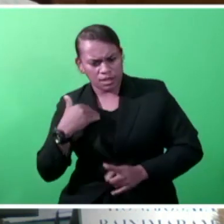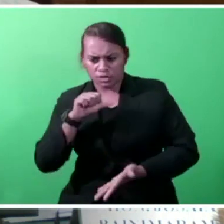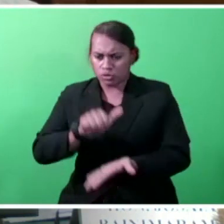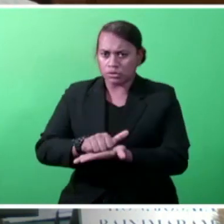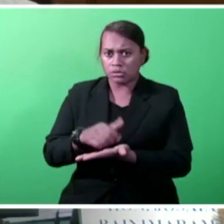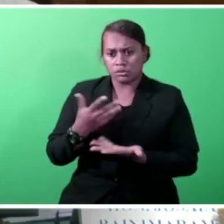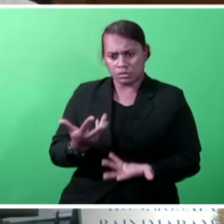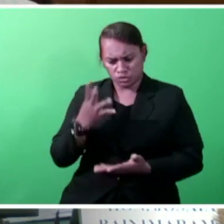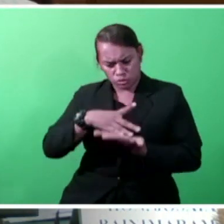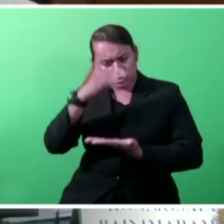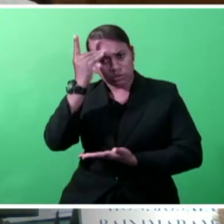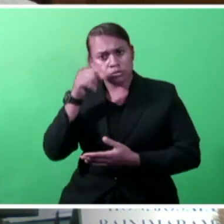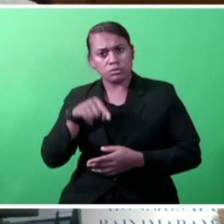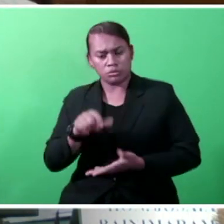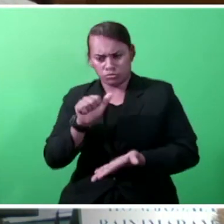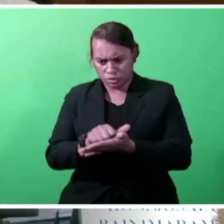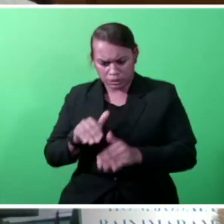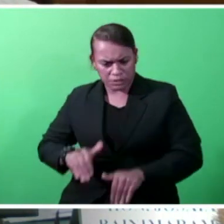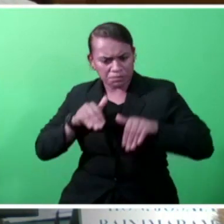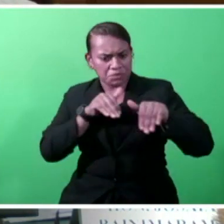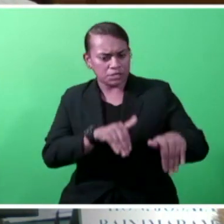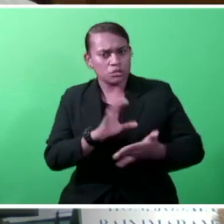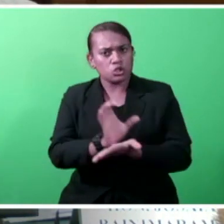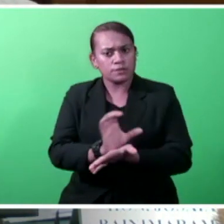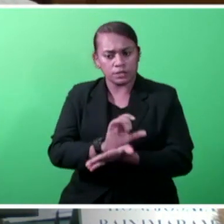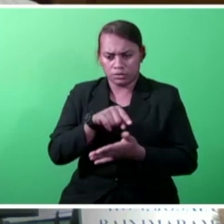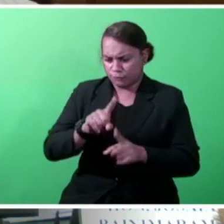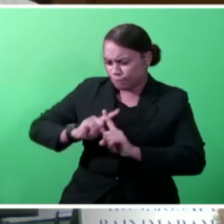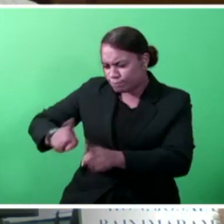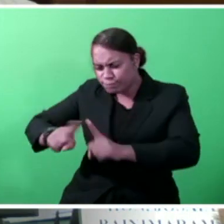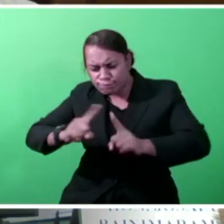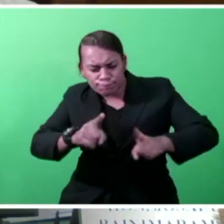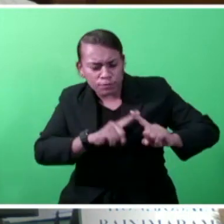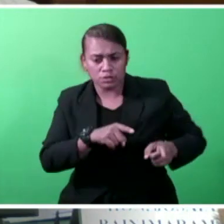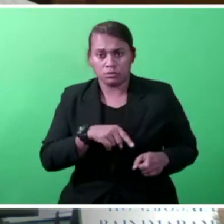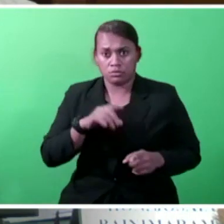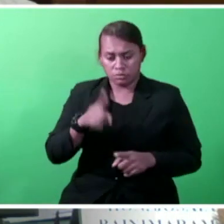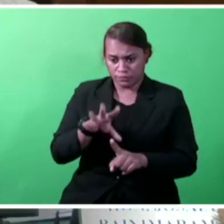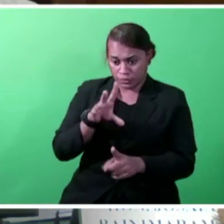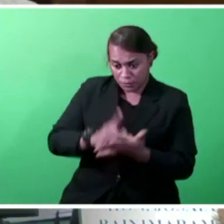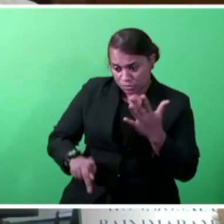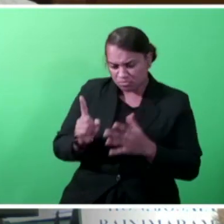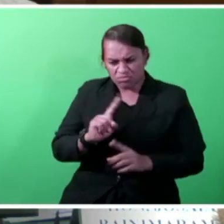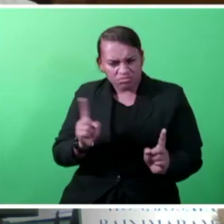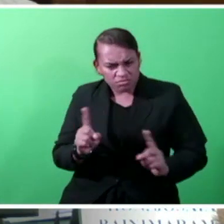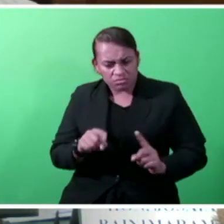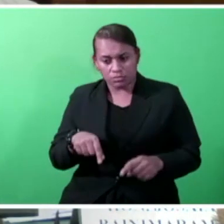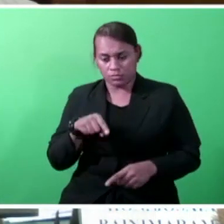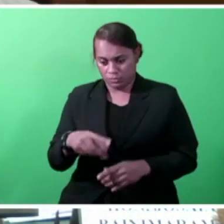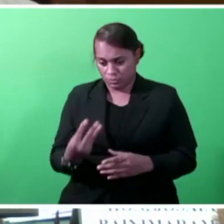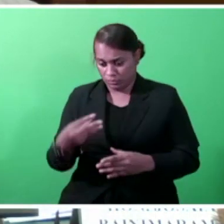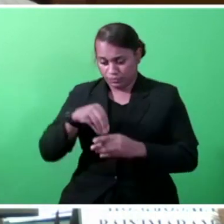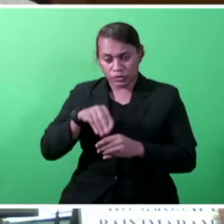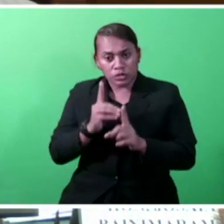right to participate in civic processes, amongst others. Mr. Speaker, sir, as part of the Sustainable Development Agenda 2